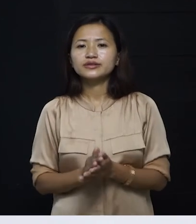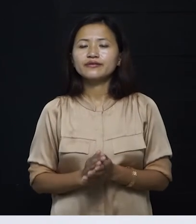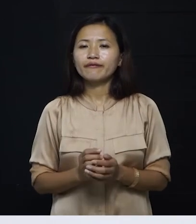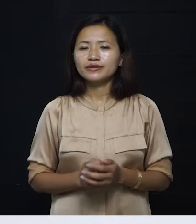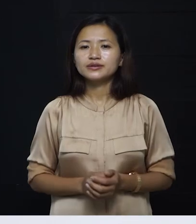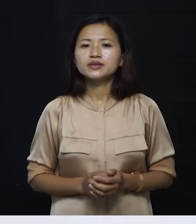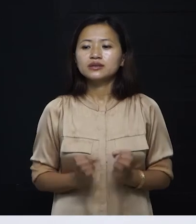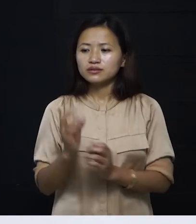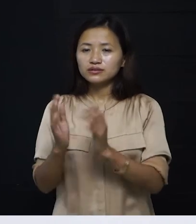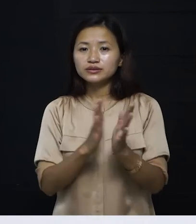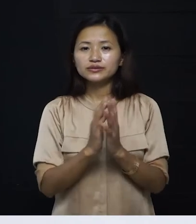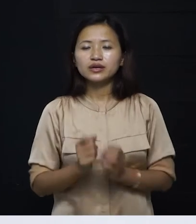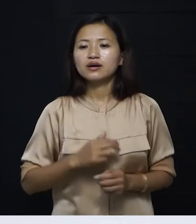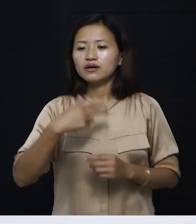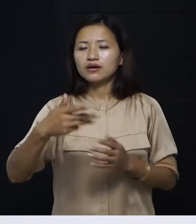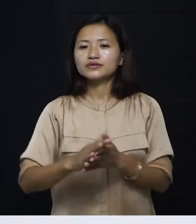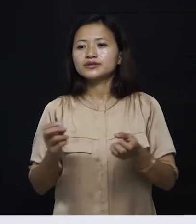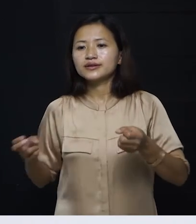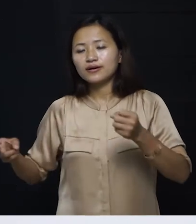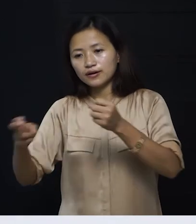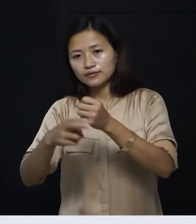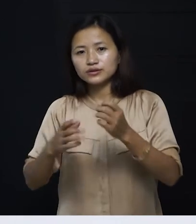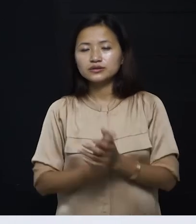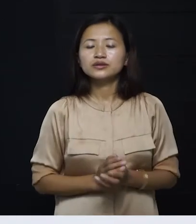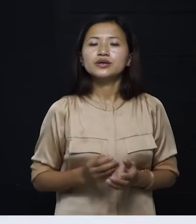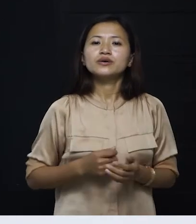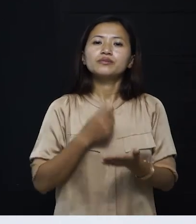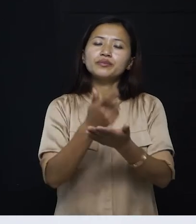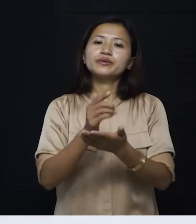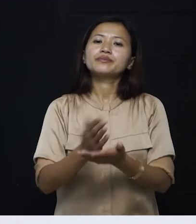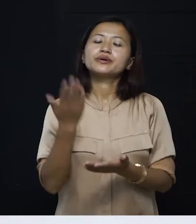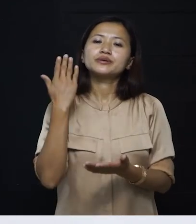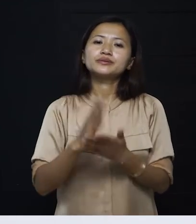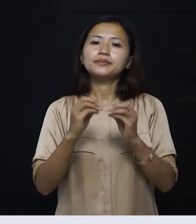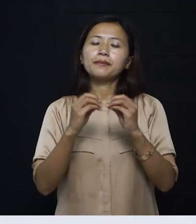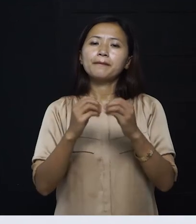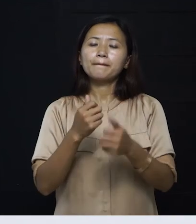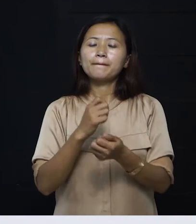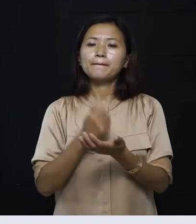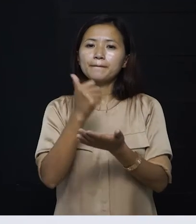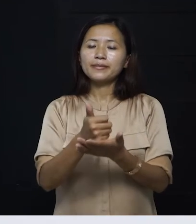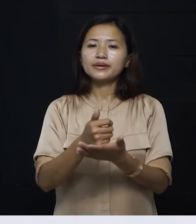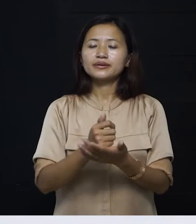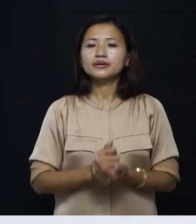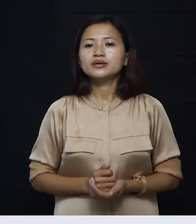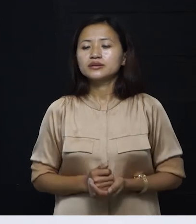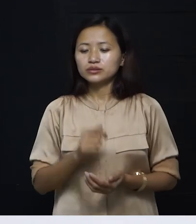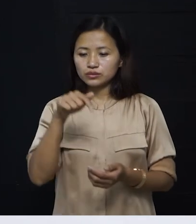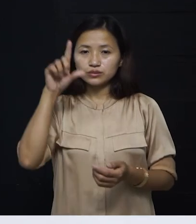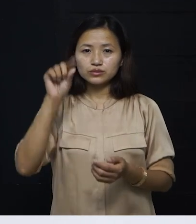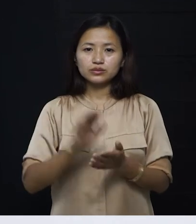after harvest they will give the pay back the money to the bank. Okay, so that is to do